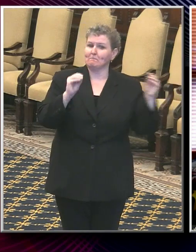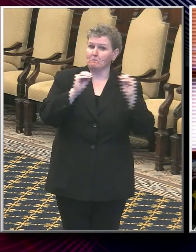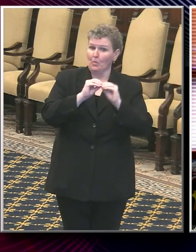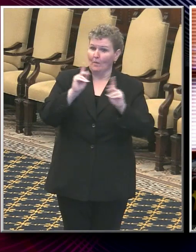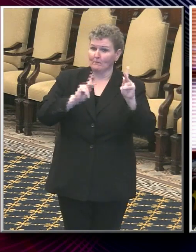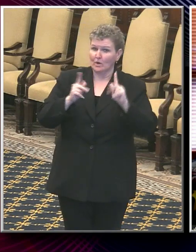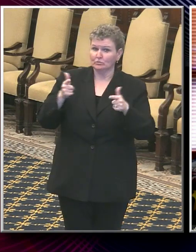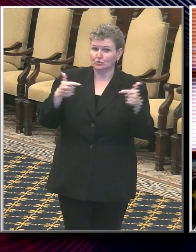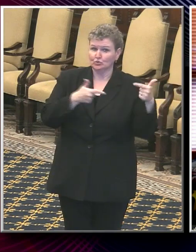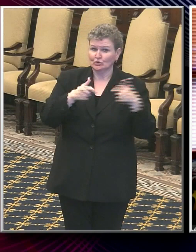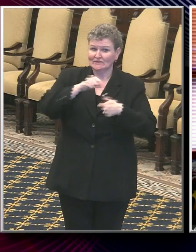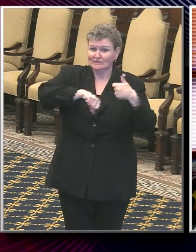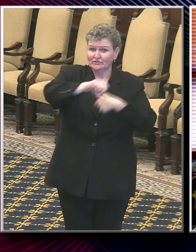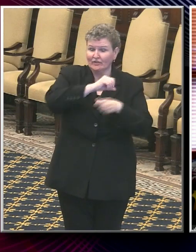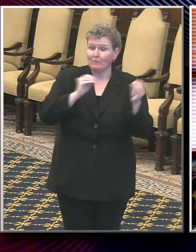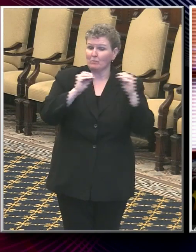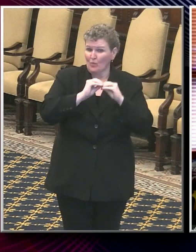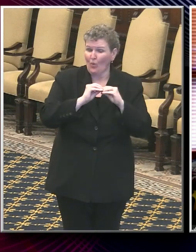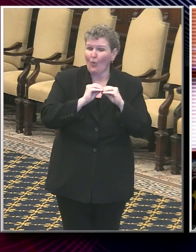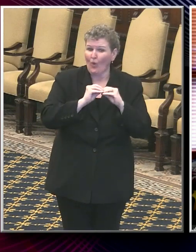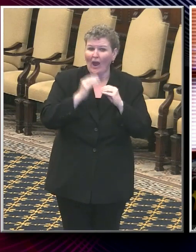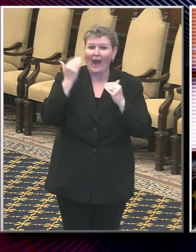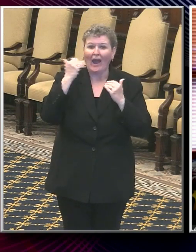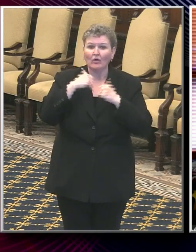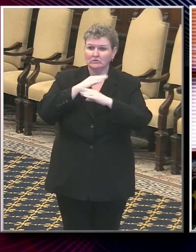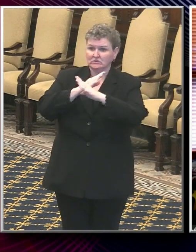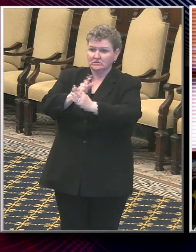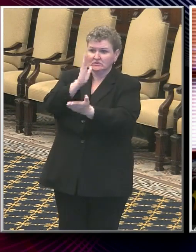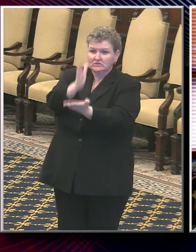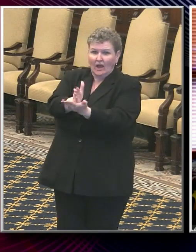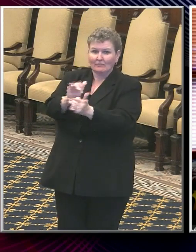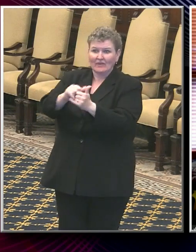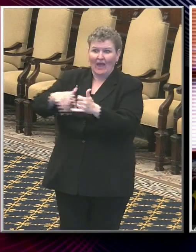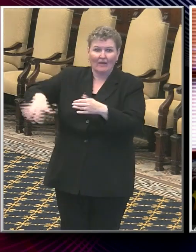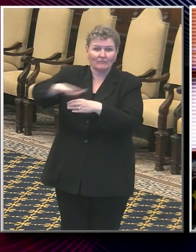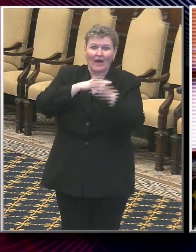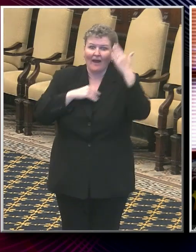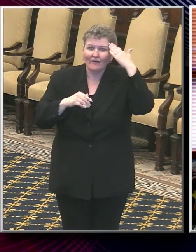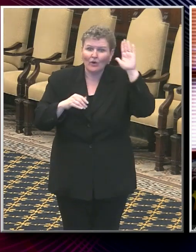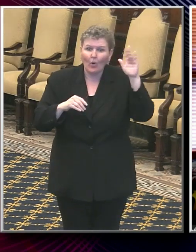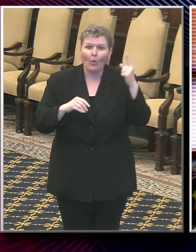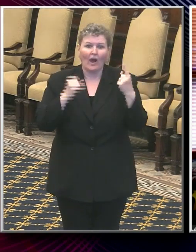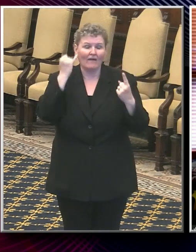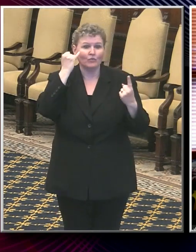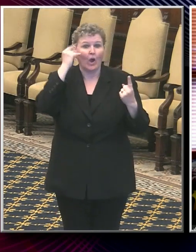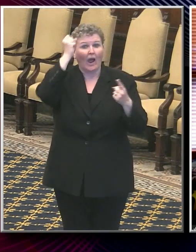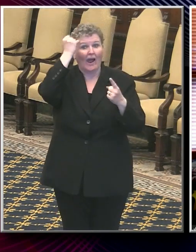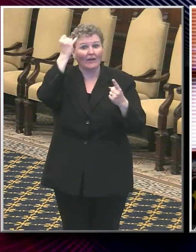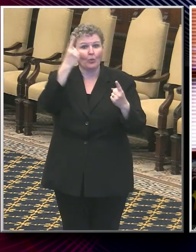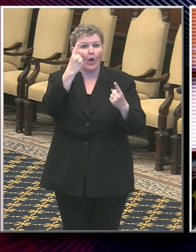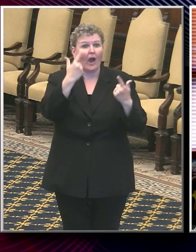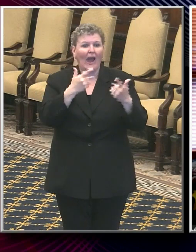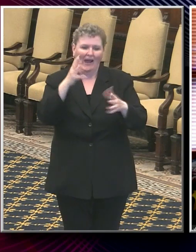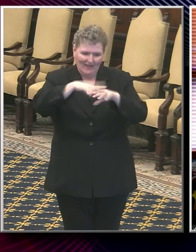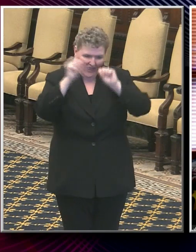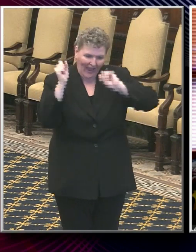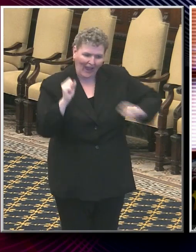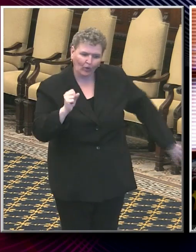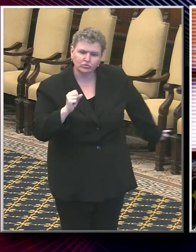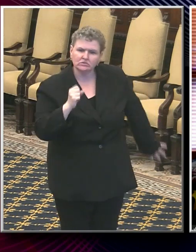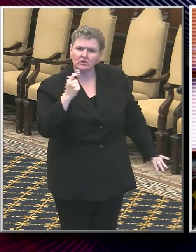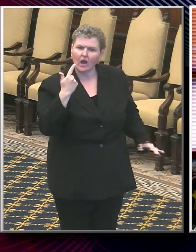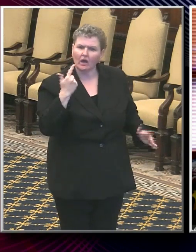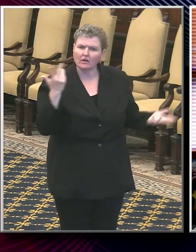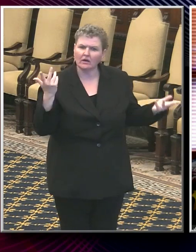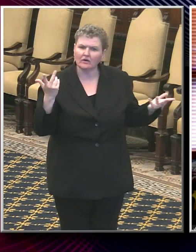holistic answer to how you stop homicides in the country other than getting guns out of people's hands, which we've been trying to do now for a number of years. But as